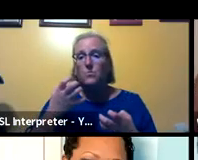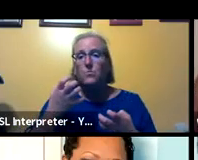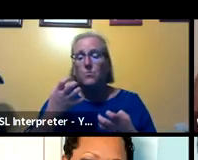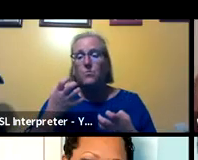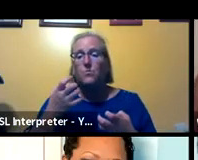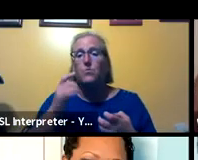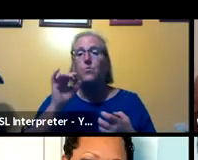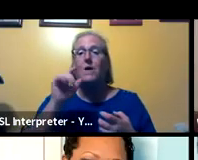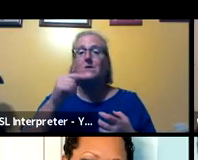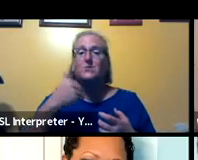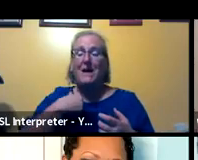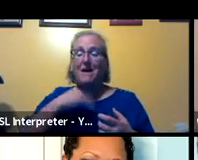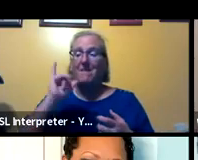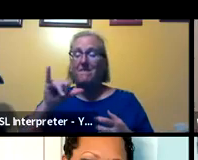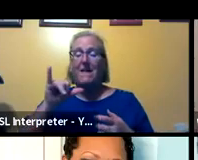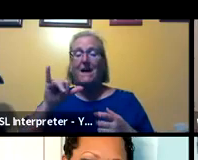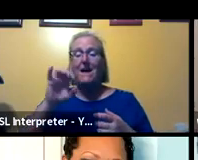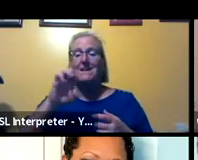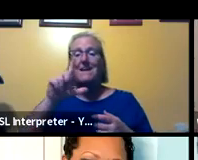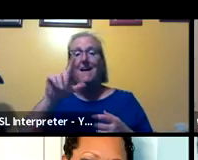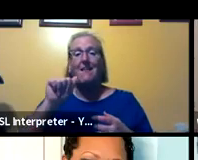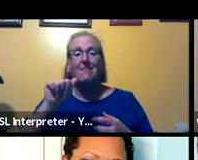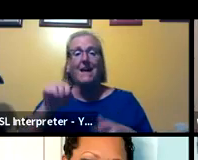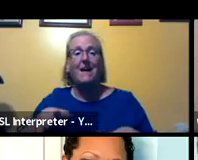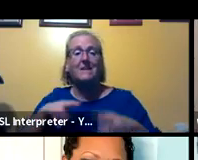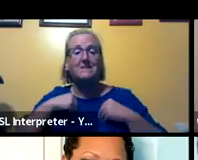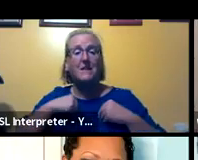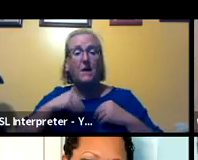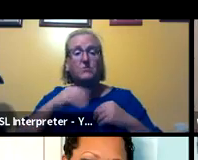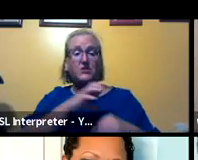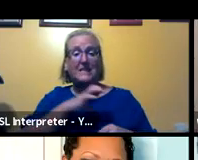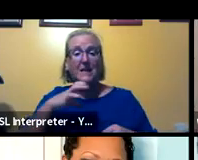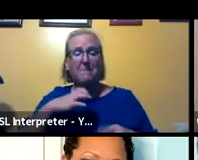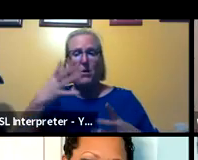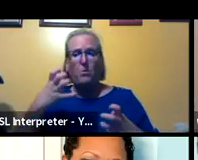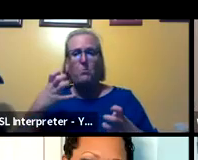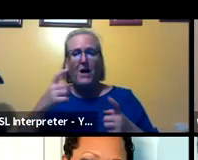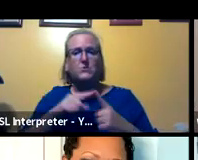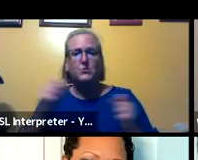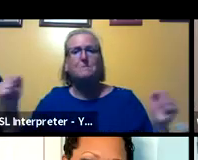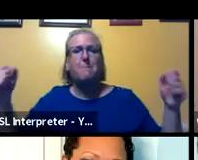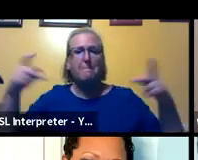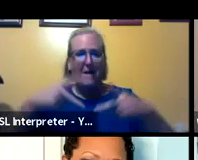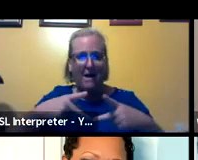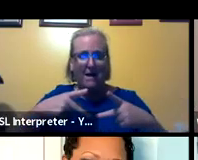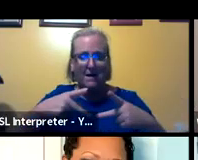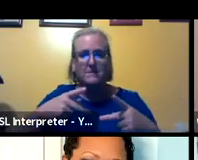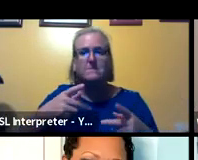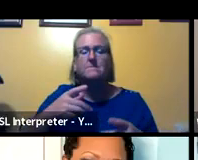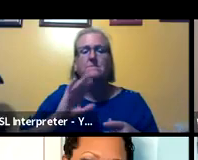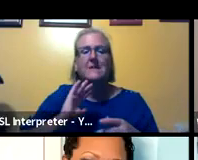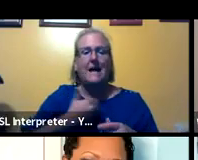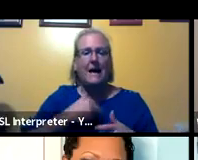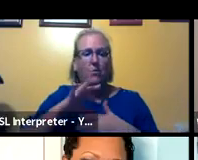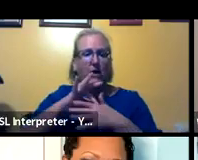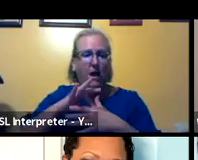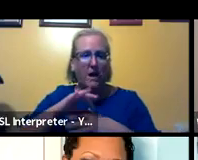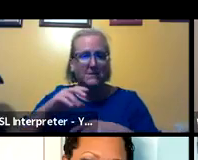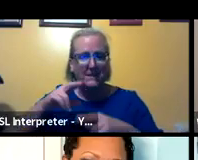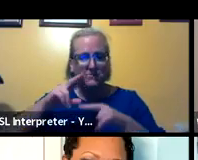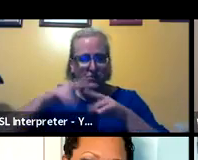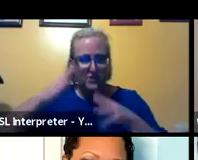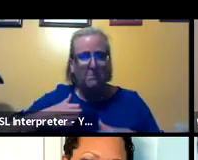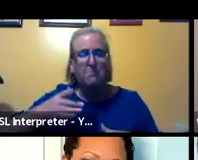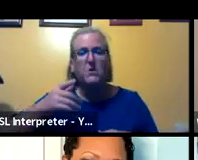adoption committee that we had for the past 2 years. We're going to invite our content chairs, which includes